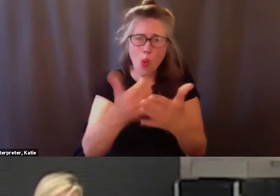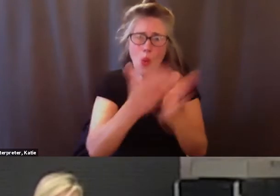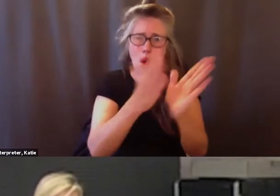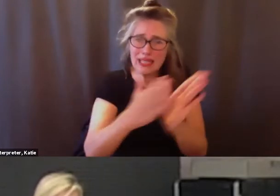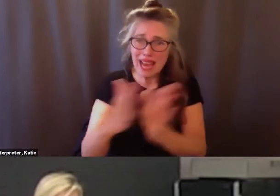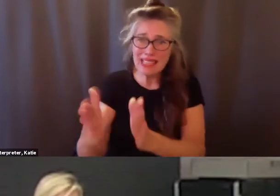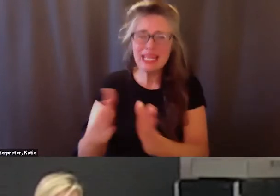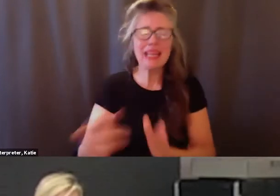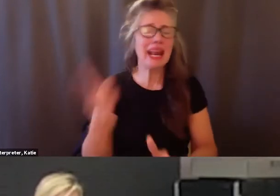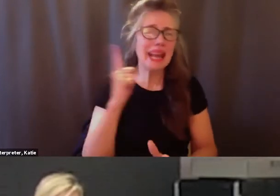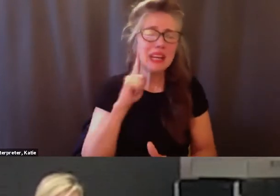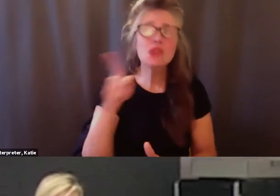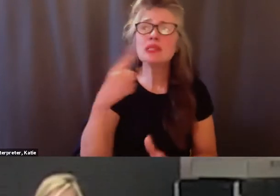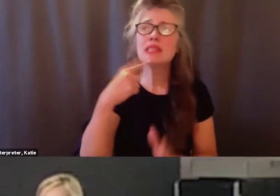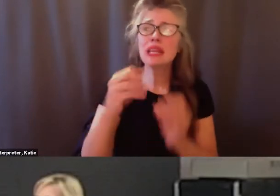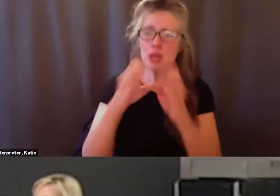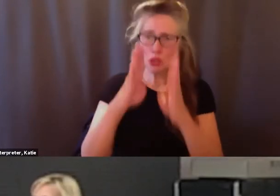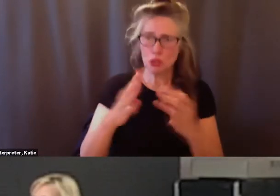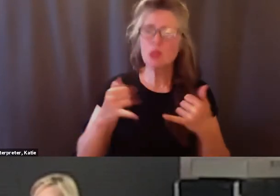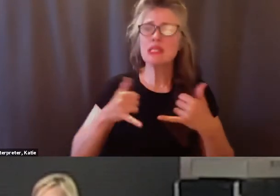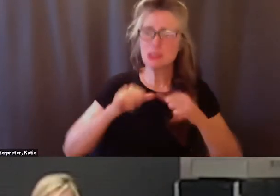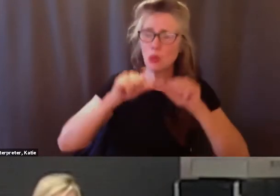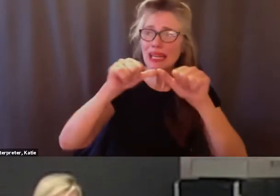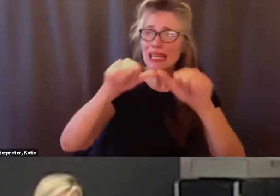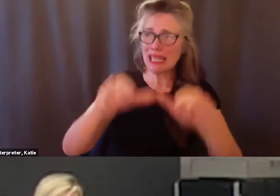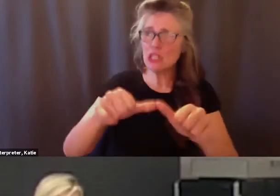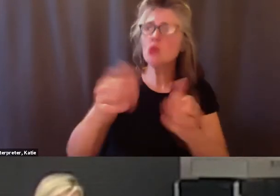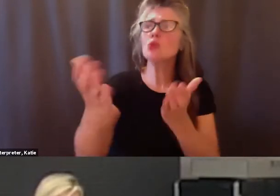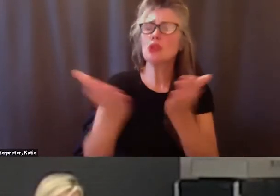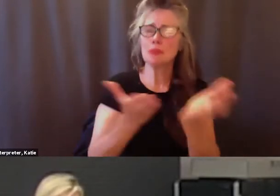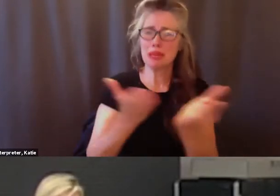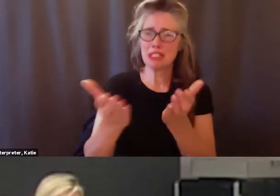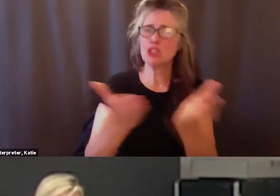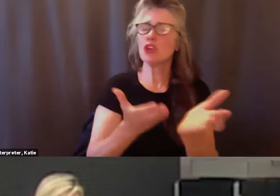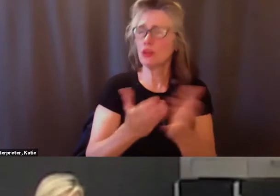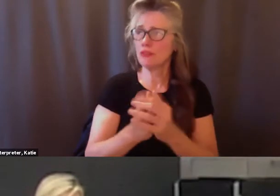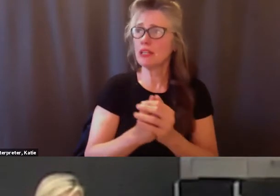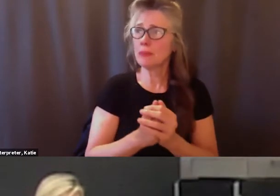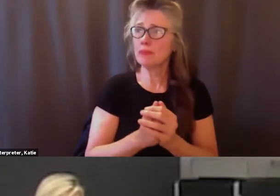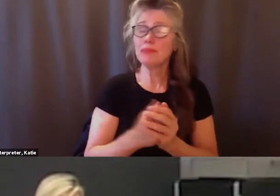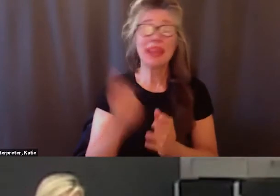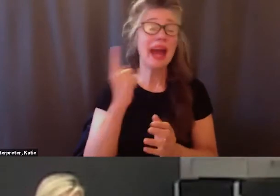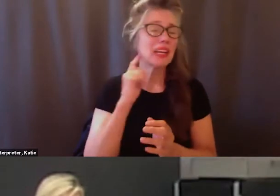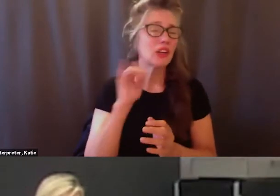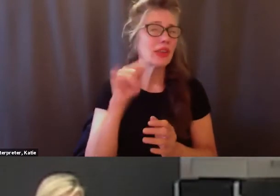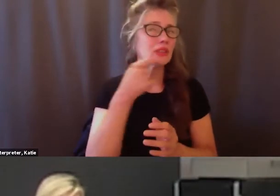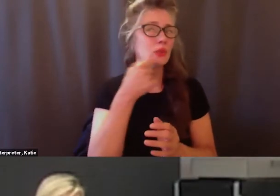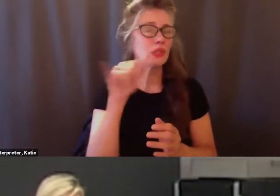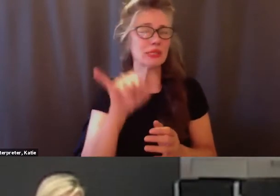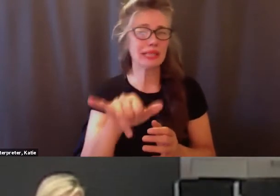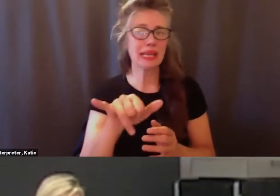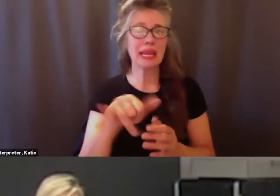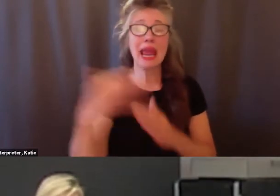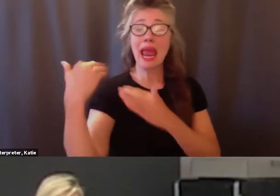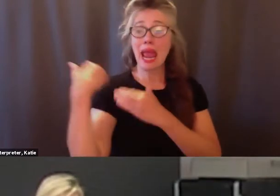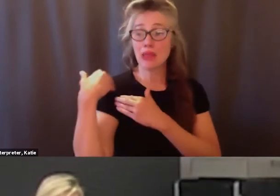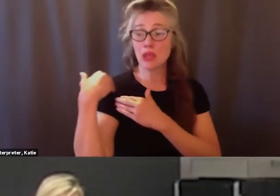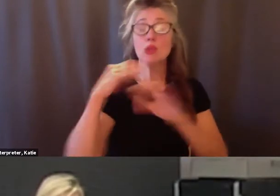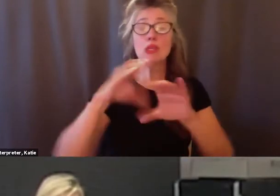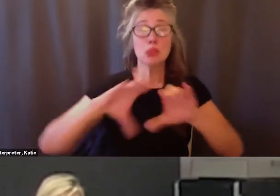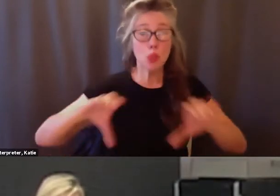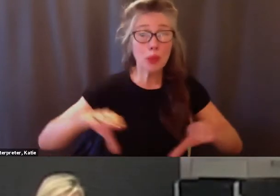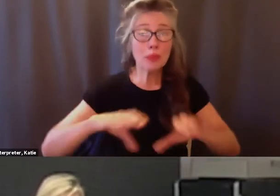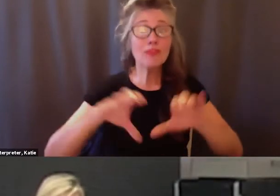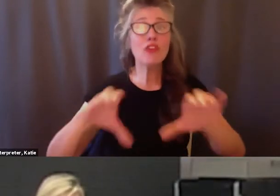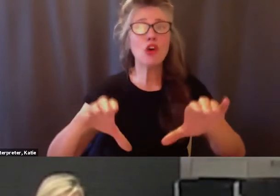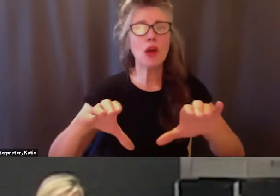hear you that you are saying, yes, the students will continue to be served and the duties will be continued to be performed. It'll